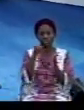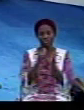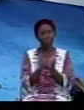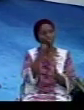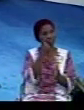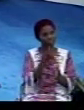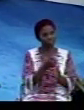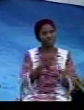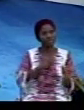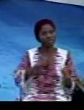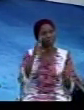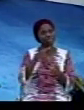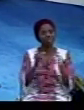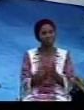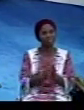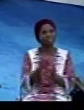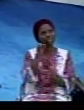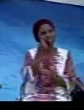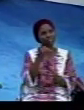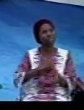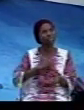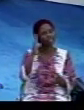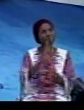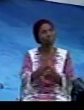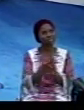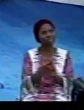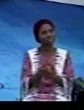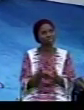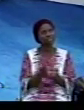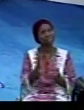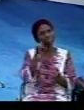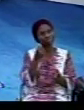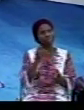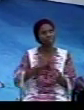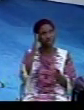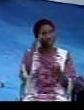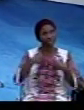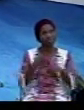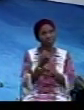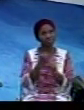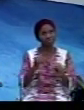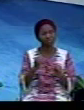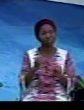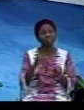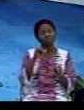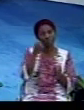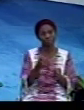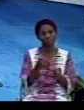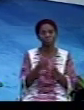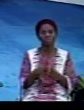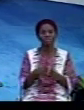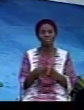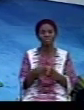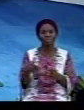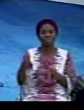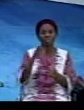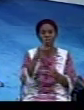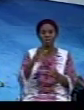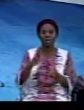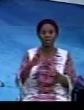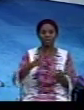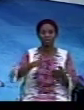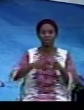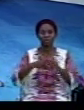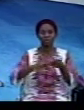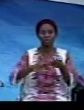I'll repent. Tomorrow, I'll have salvation. Tomorrow. They are relatives of Pharaoh. I will not